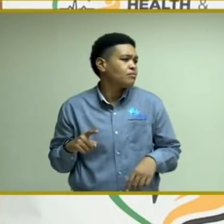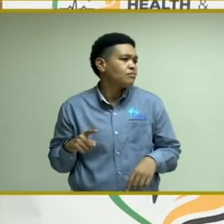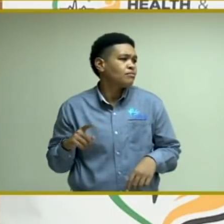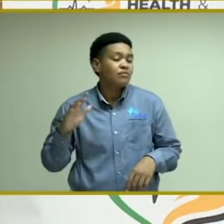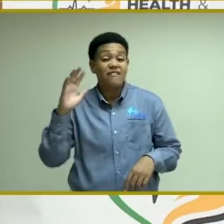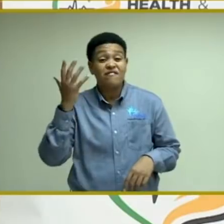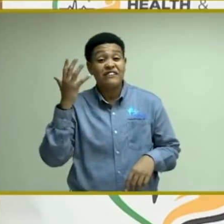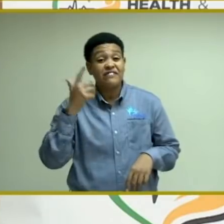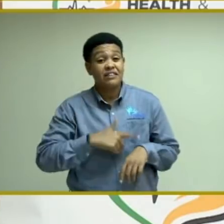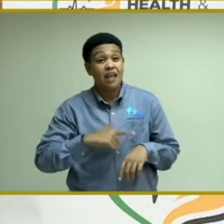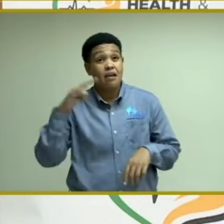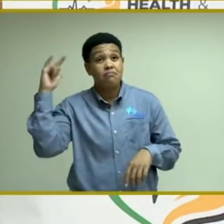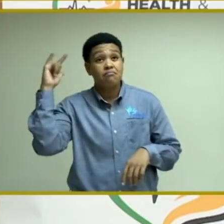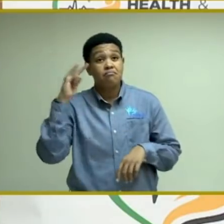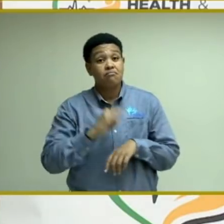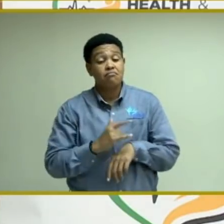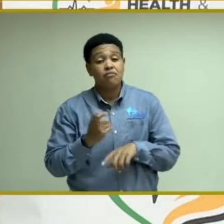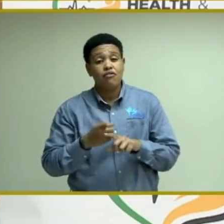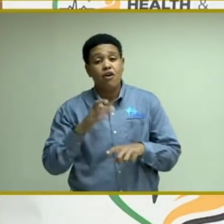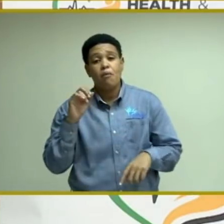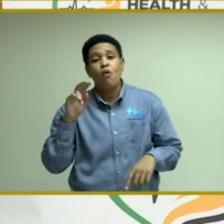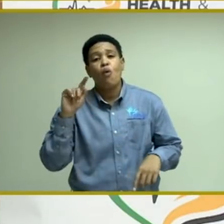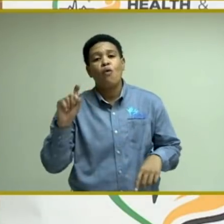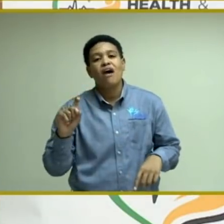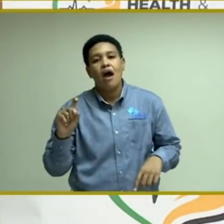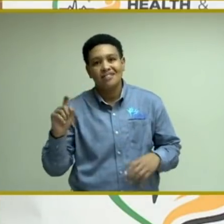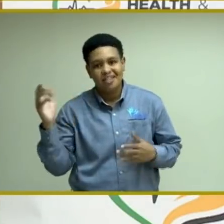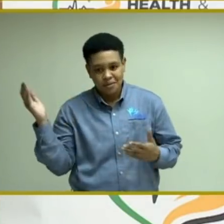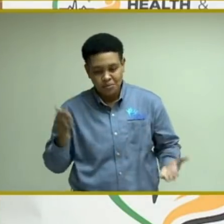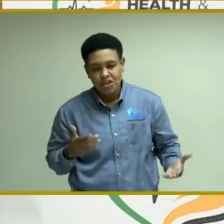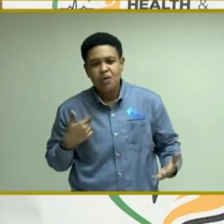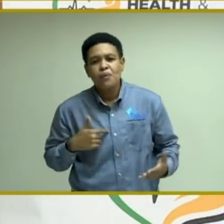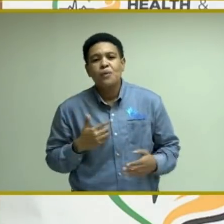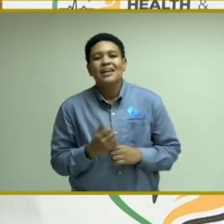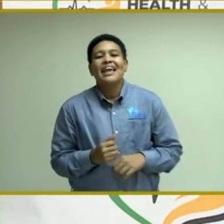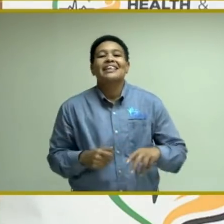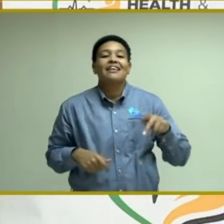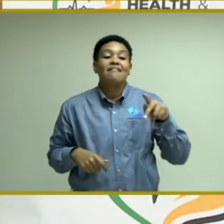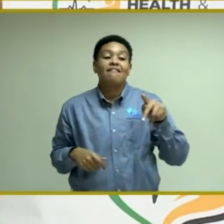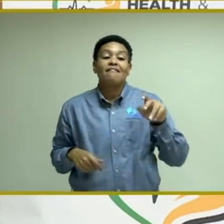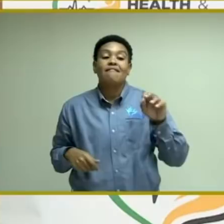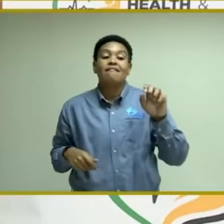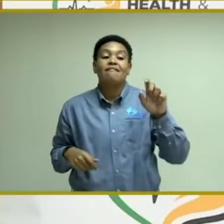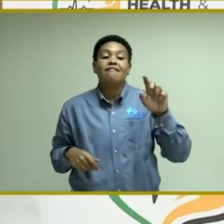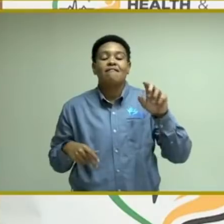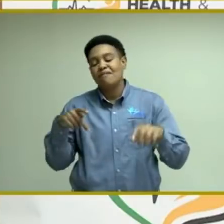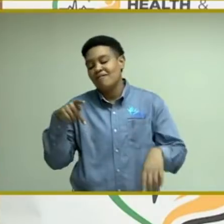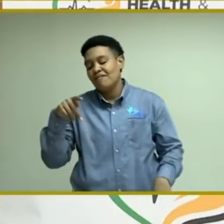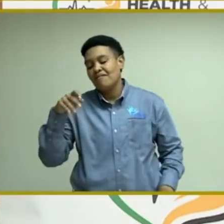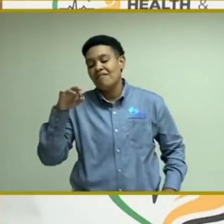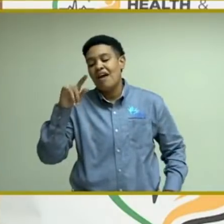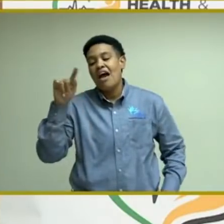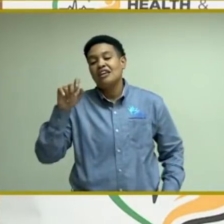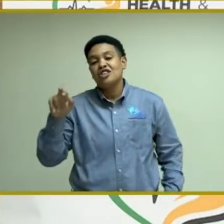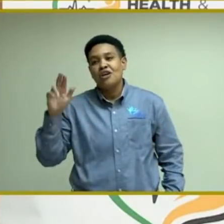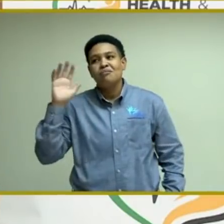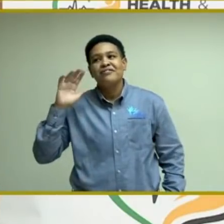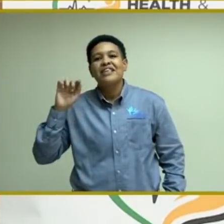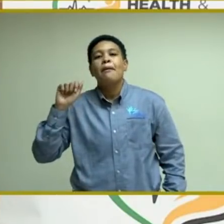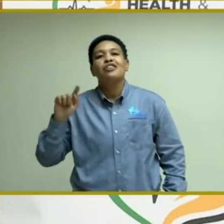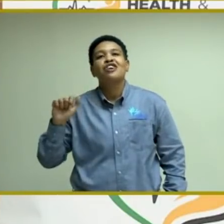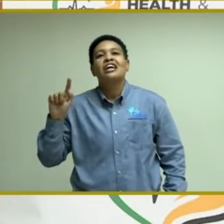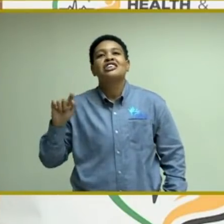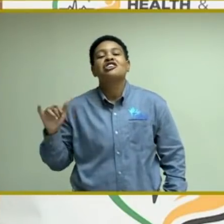shipment, fifth shipment from the COVAX window. In this instance, we are getting Pfizer. In the previous cases, we got AstraZeneca. So we're